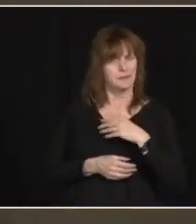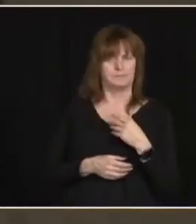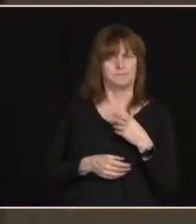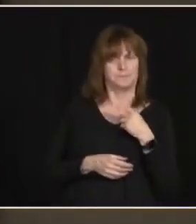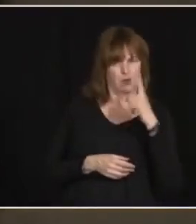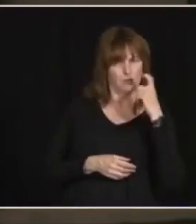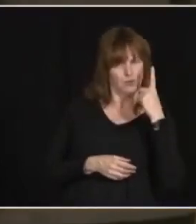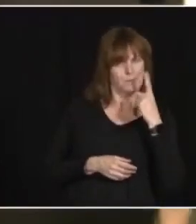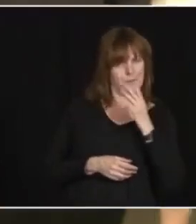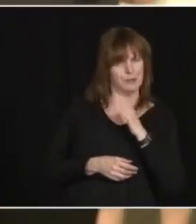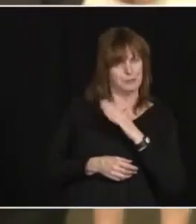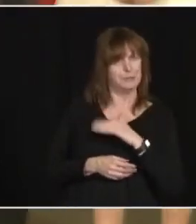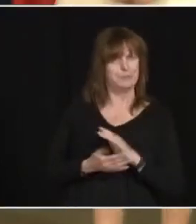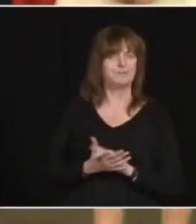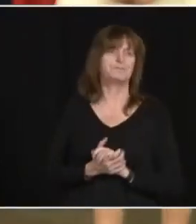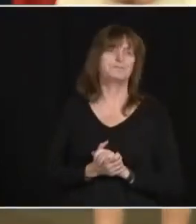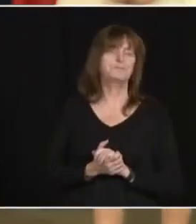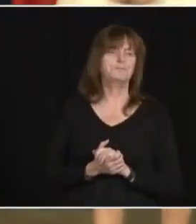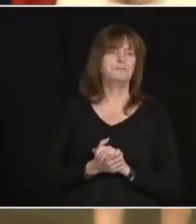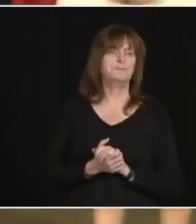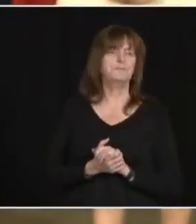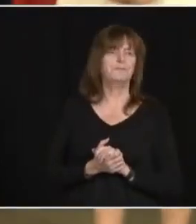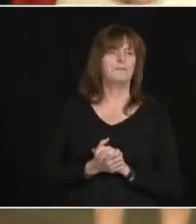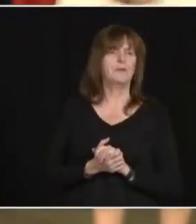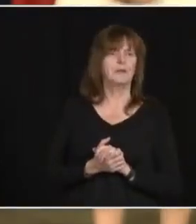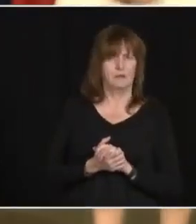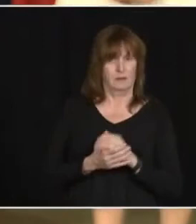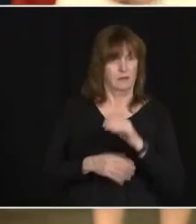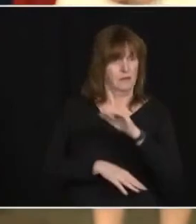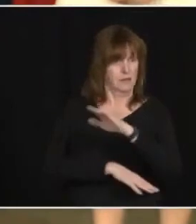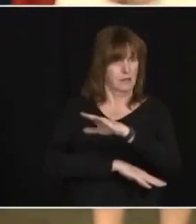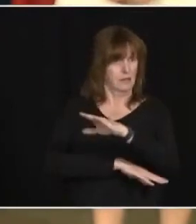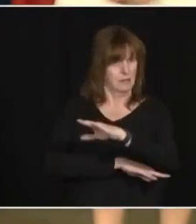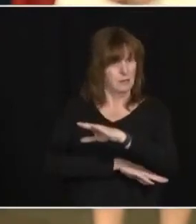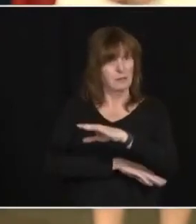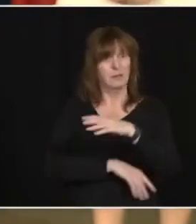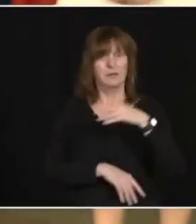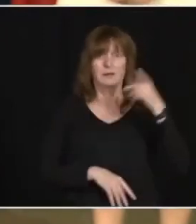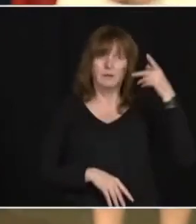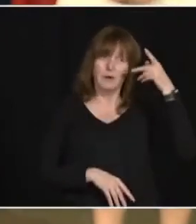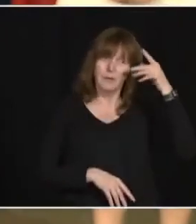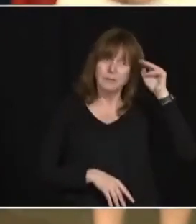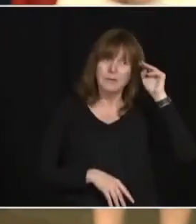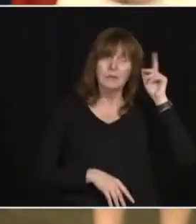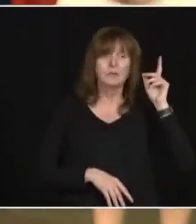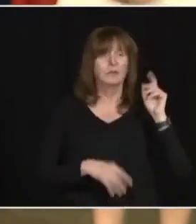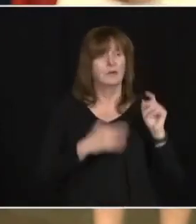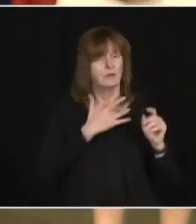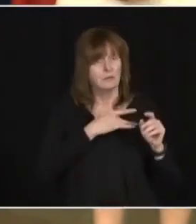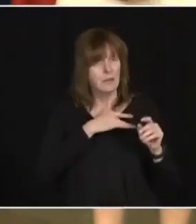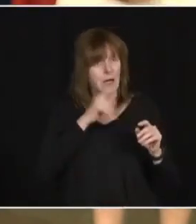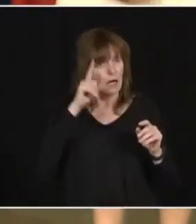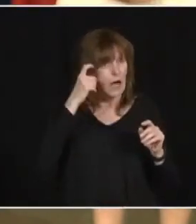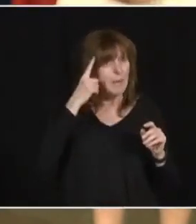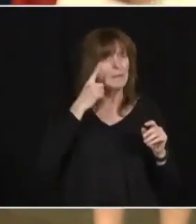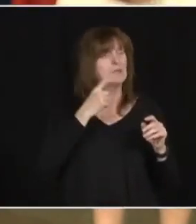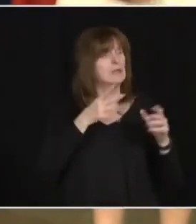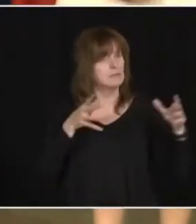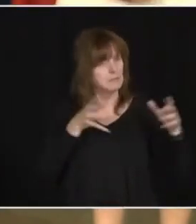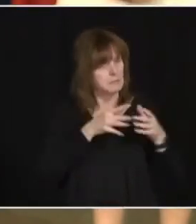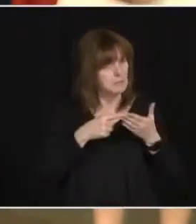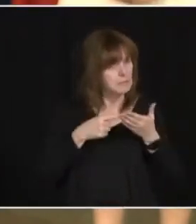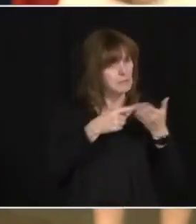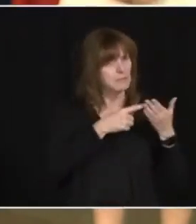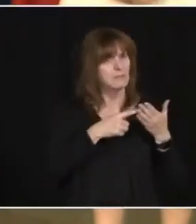the call later today with the premiers and the Prime Minister, I'm wondering what you're looking for from Justin Trudeau,